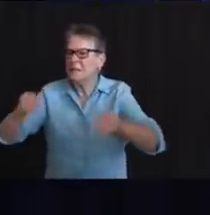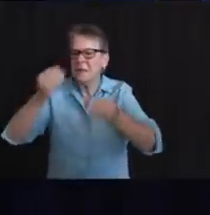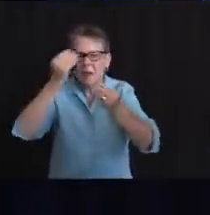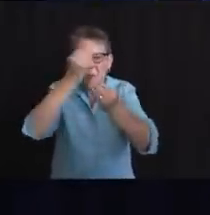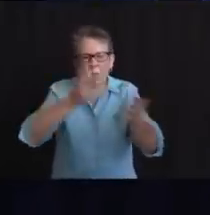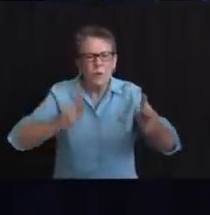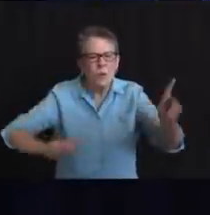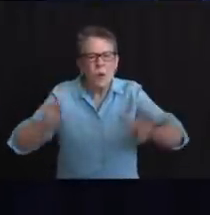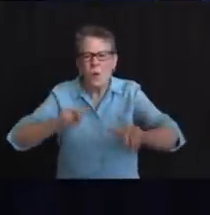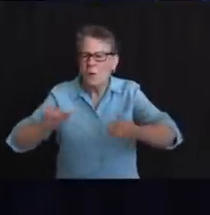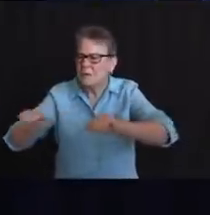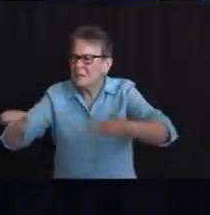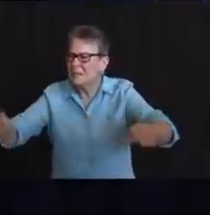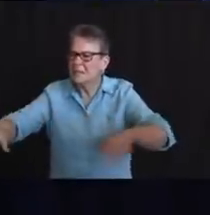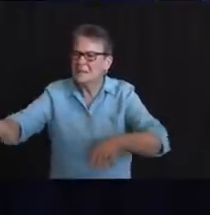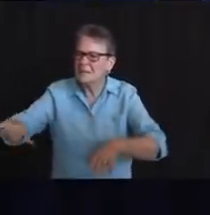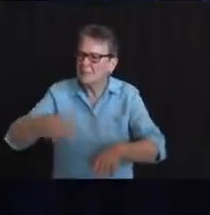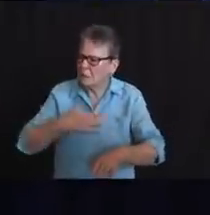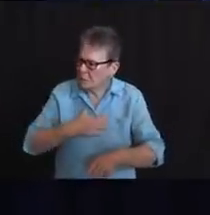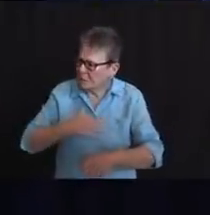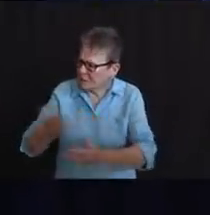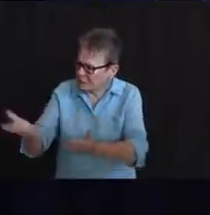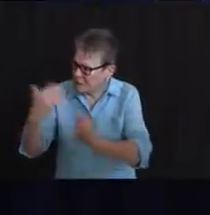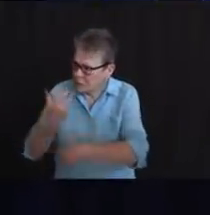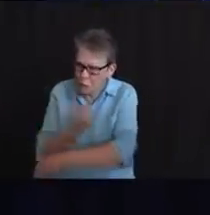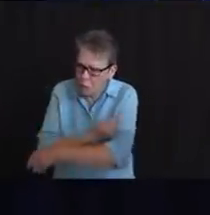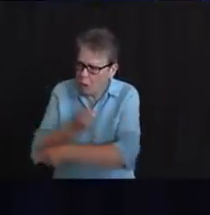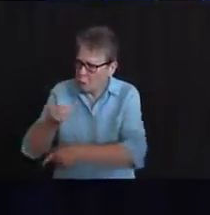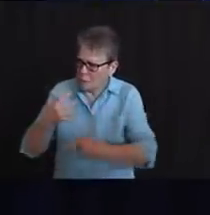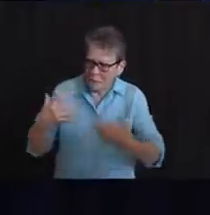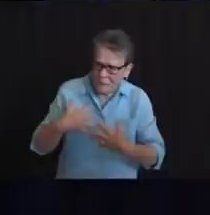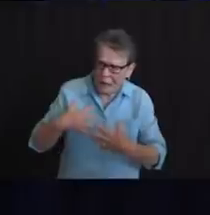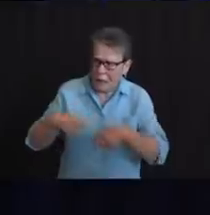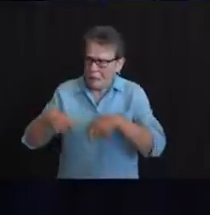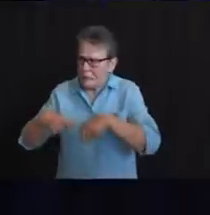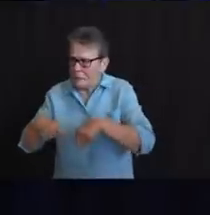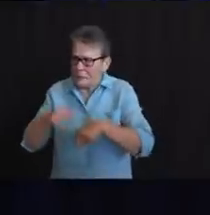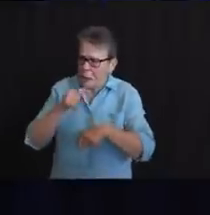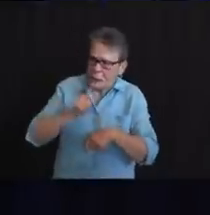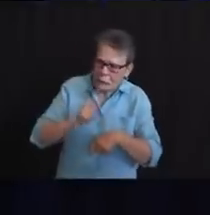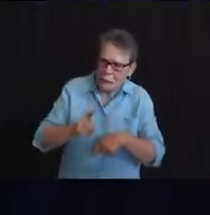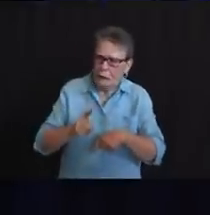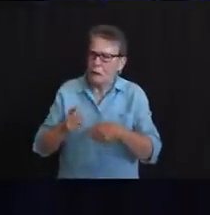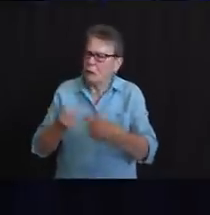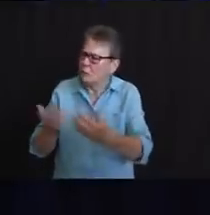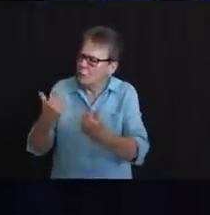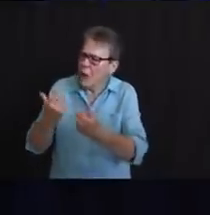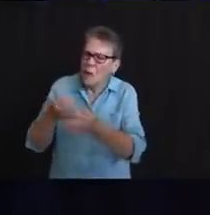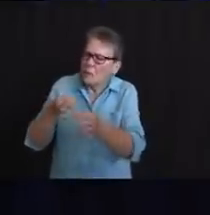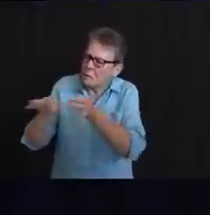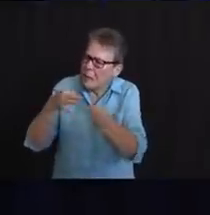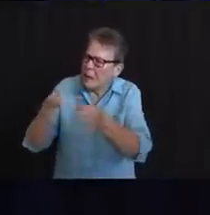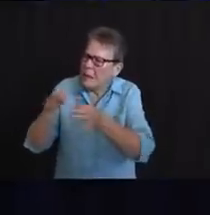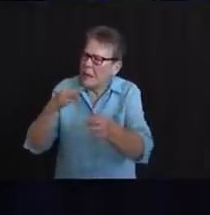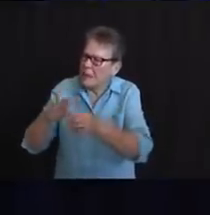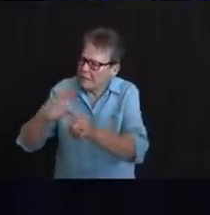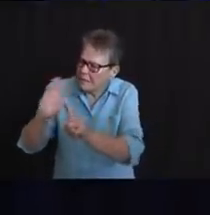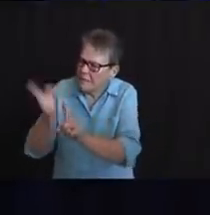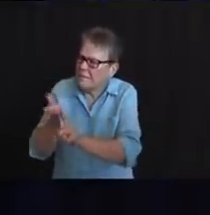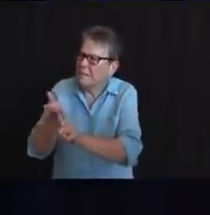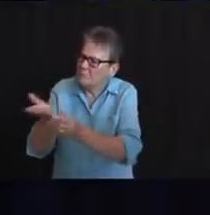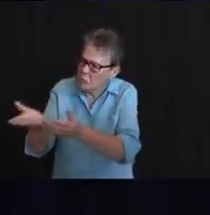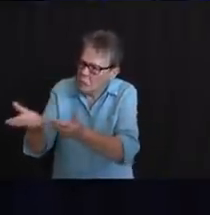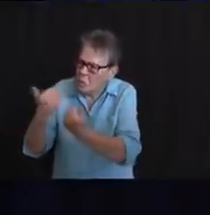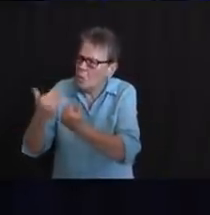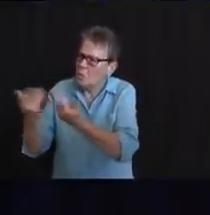address any concerns about the vaccine. Some individuals brought their children to get vaccinated and were motivated to also